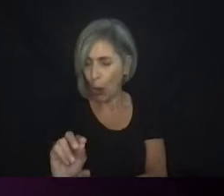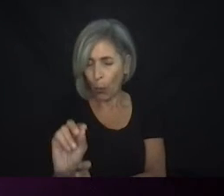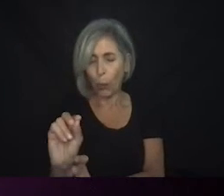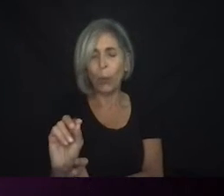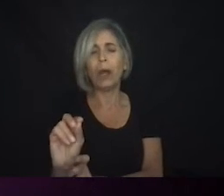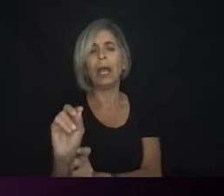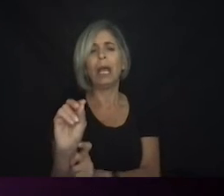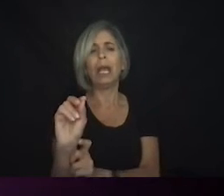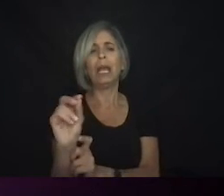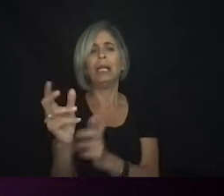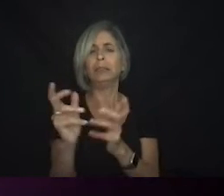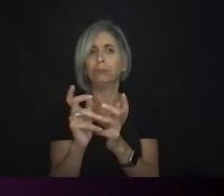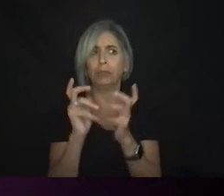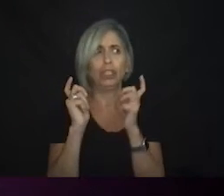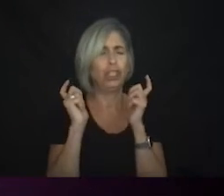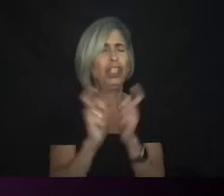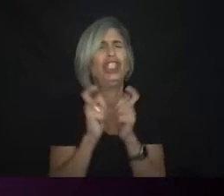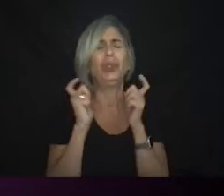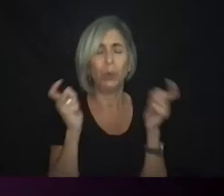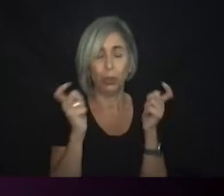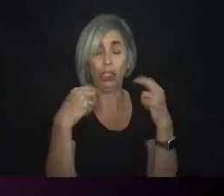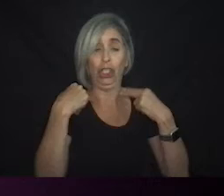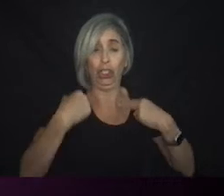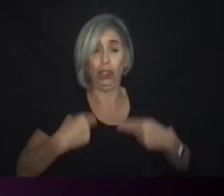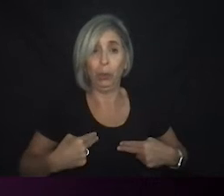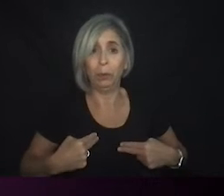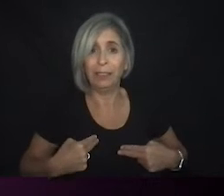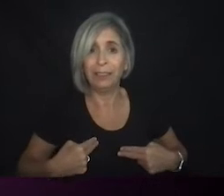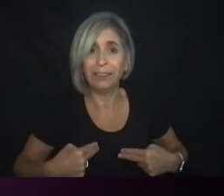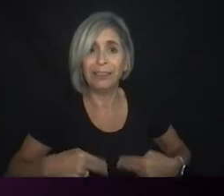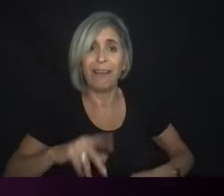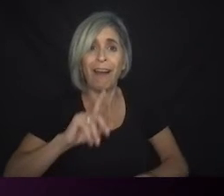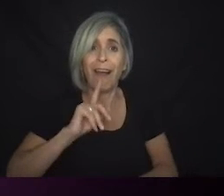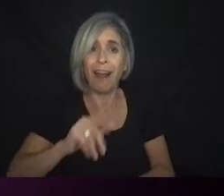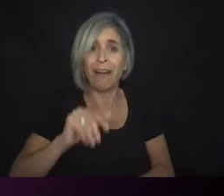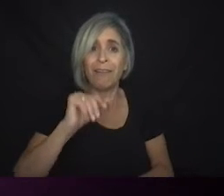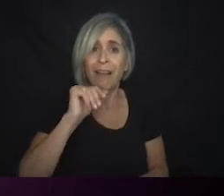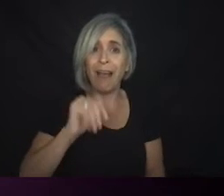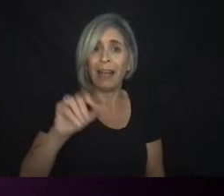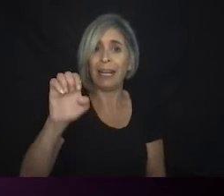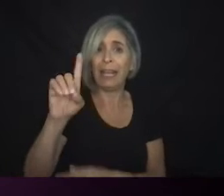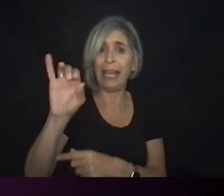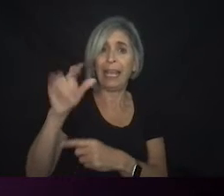kind of just like edge cases, right? Because humans aren't edge cases.